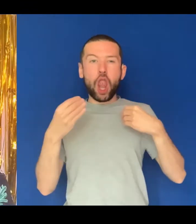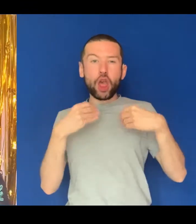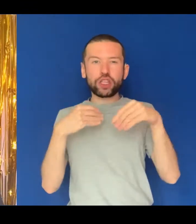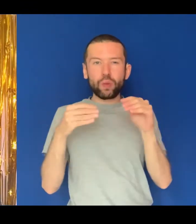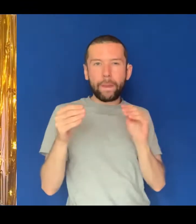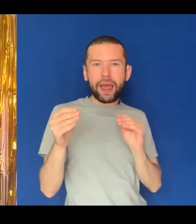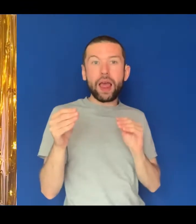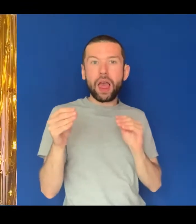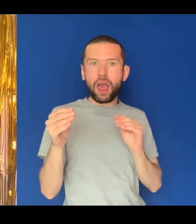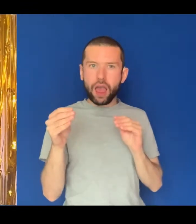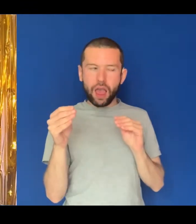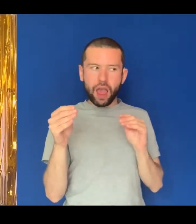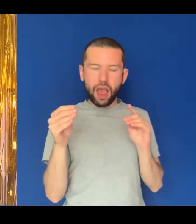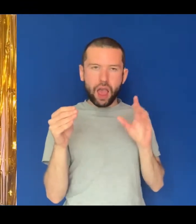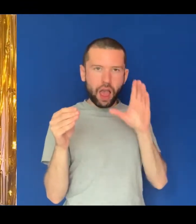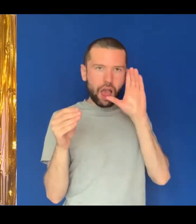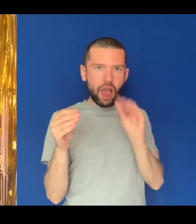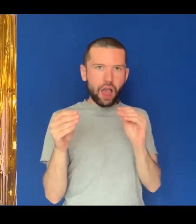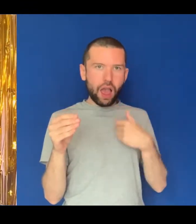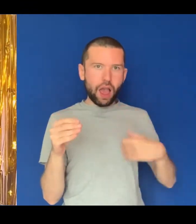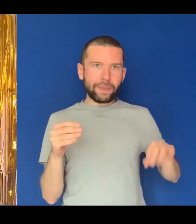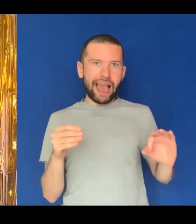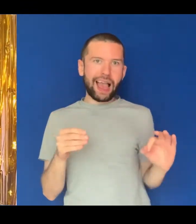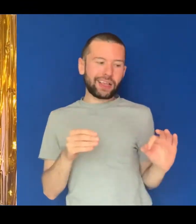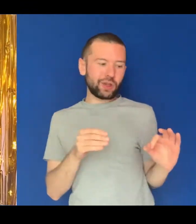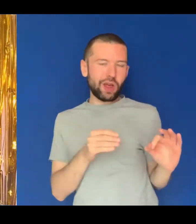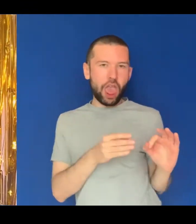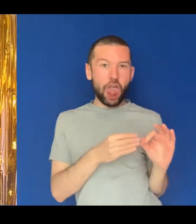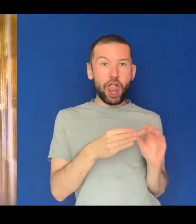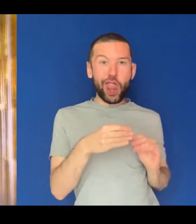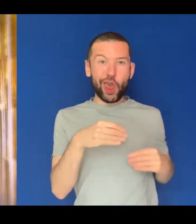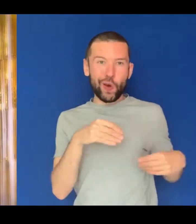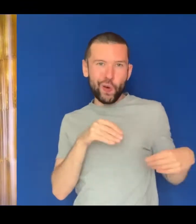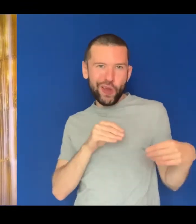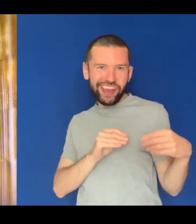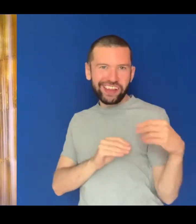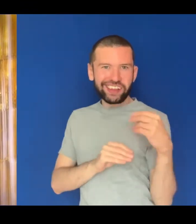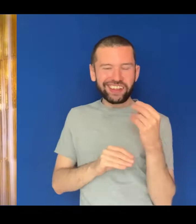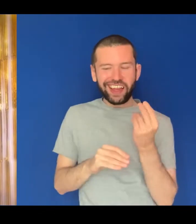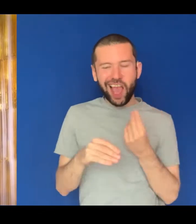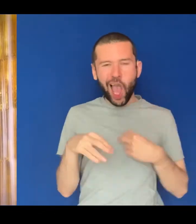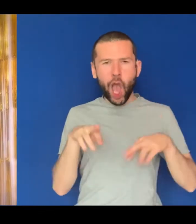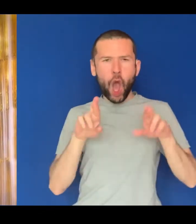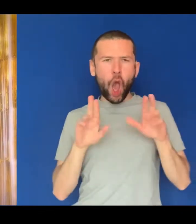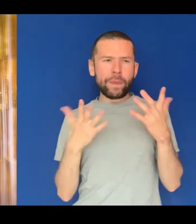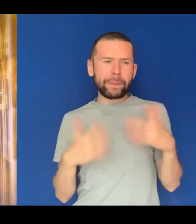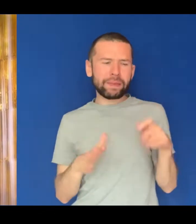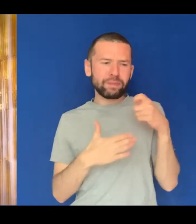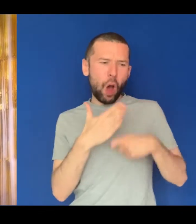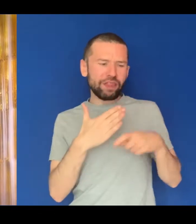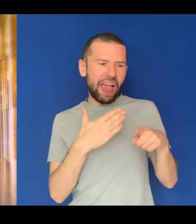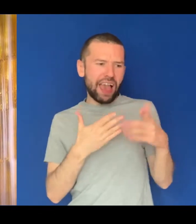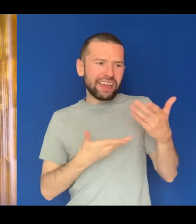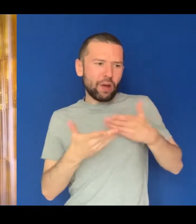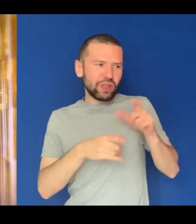the loosest they could get on such short notice. Let's hope that counselling degree off Gumtree pays off,